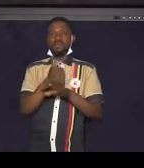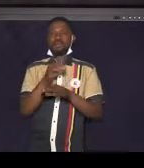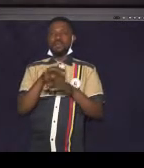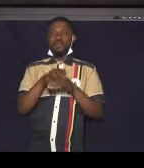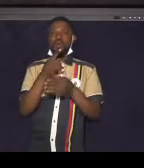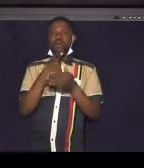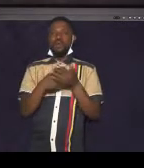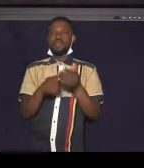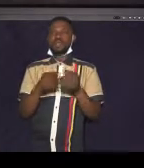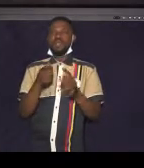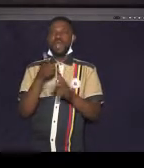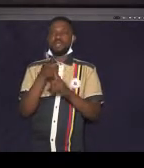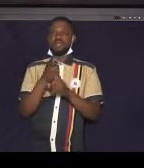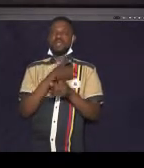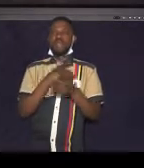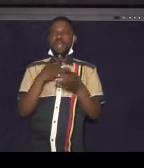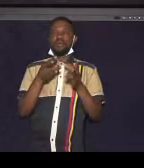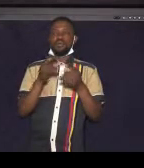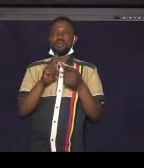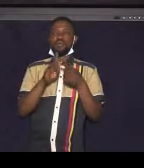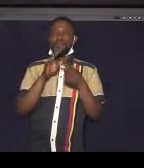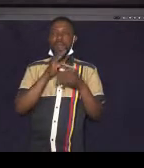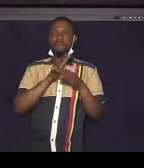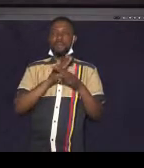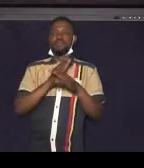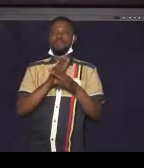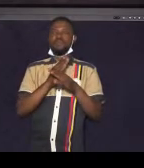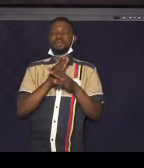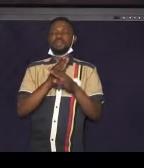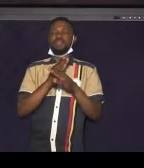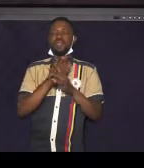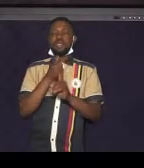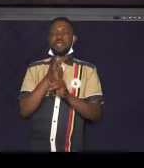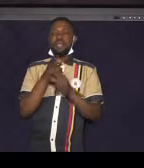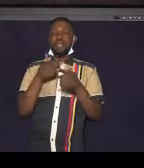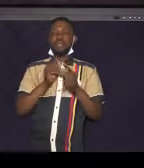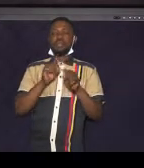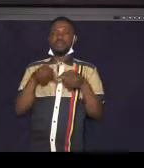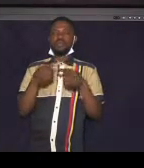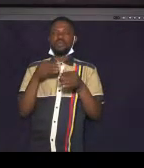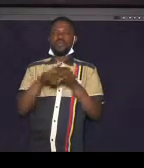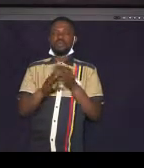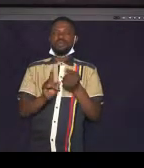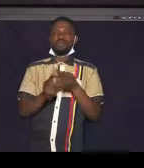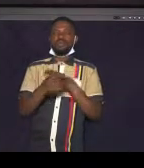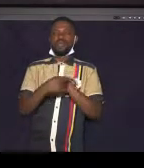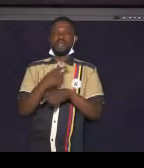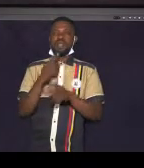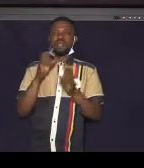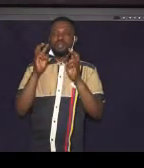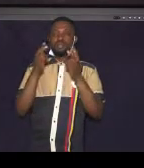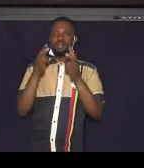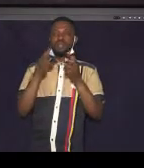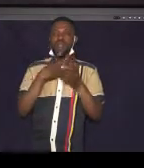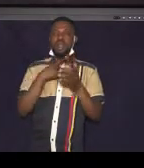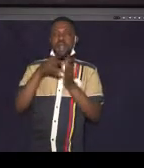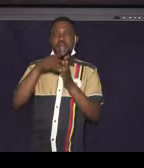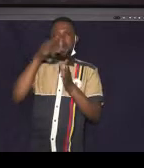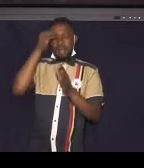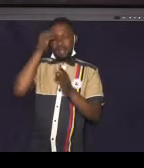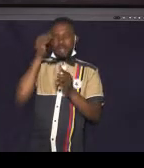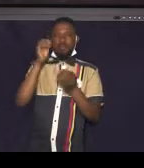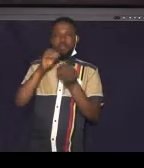accident and ways to prevent accident are, so let's go into today's topic and learn more